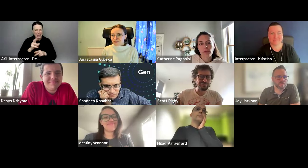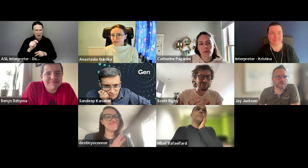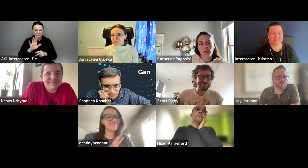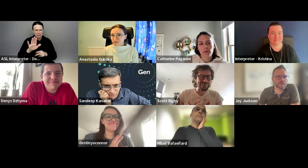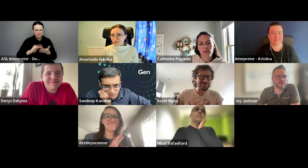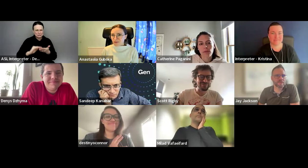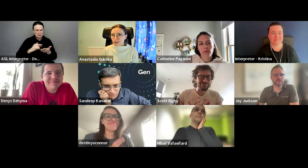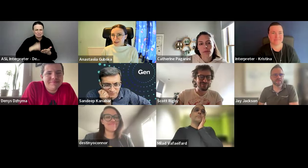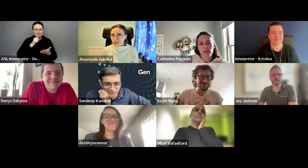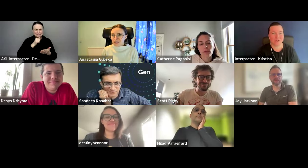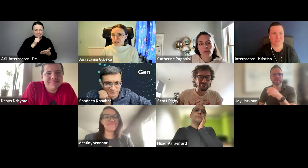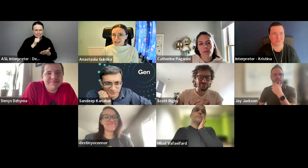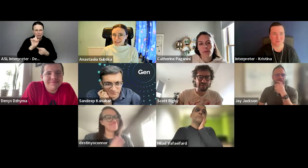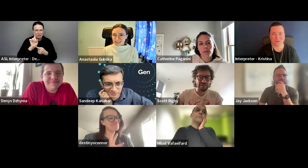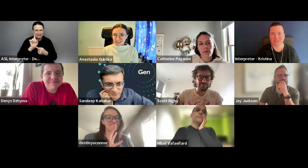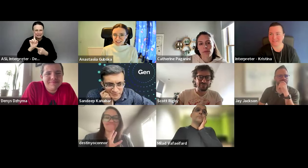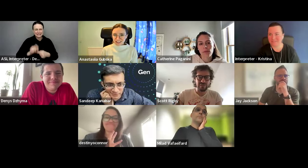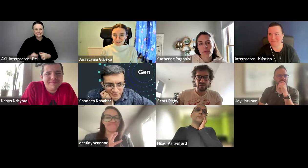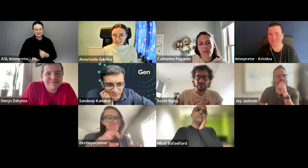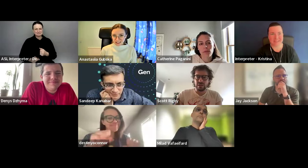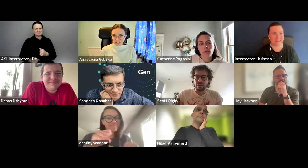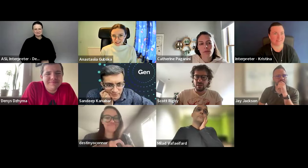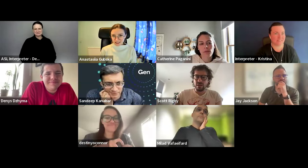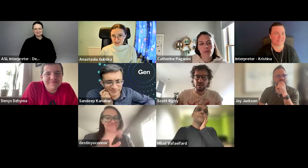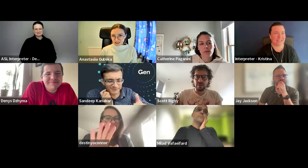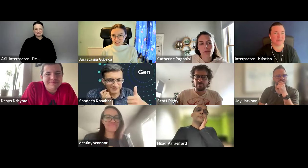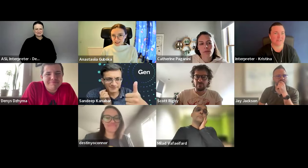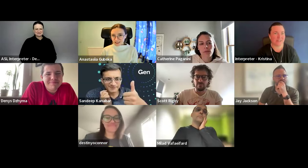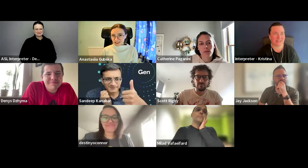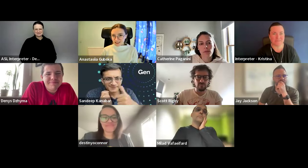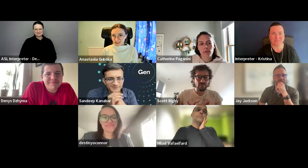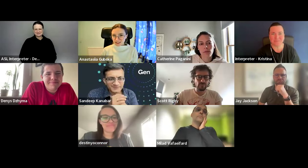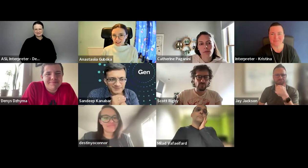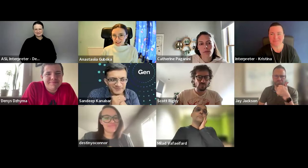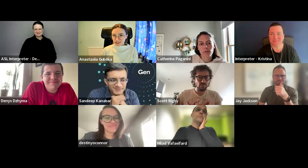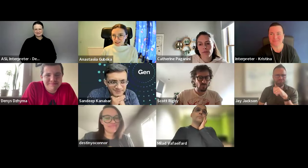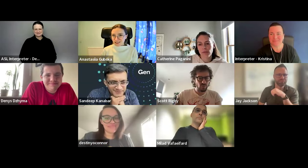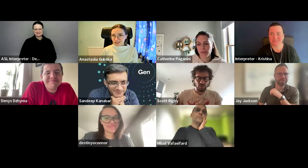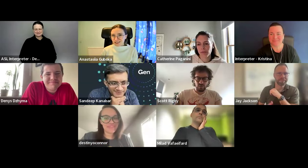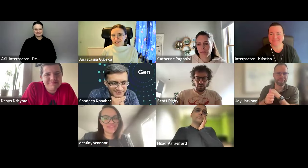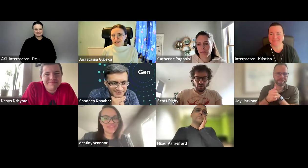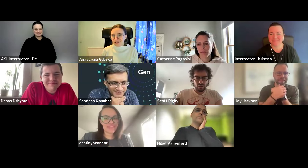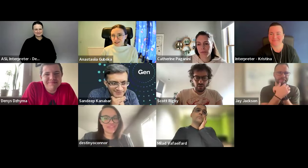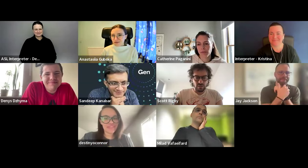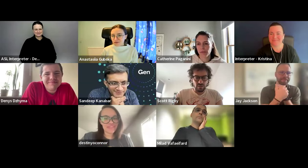Pardon me, just bear with me for a Oh, moment. no worries. Yes, take your time.